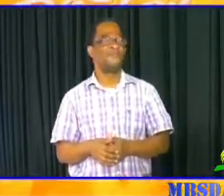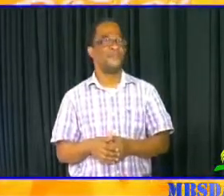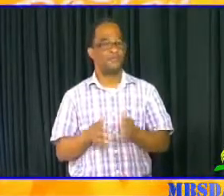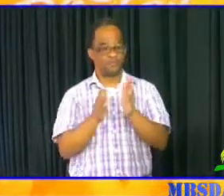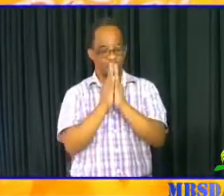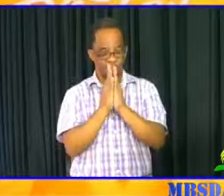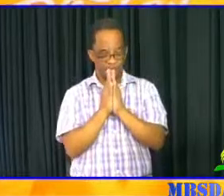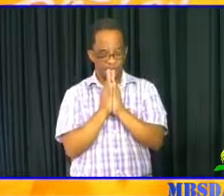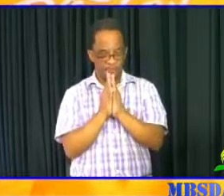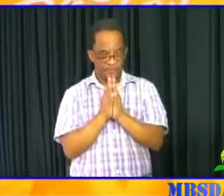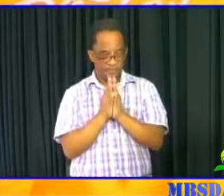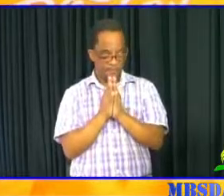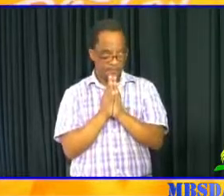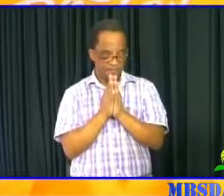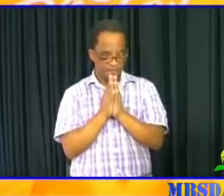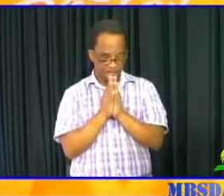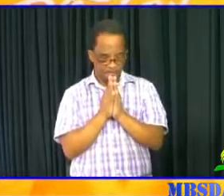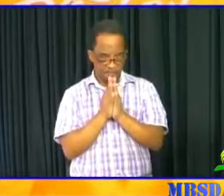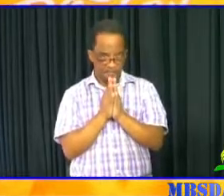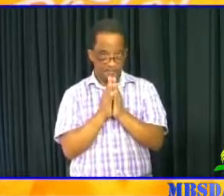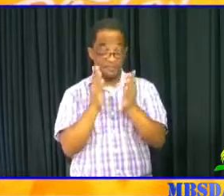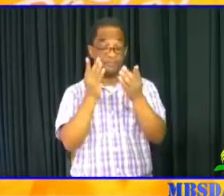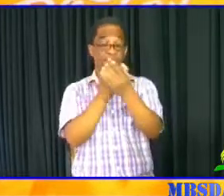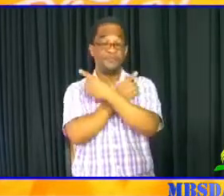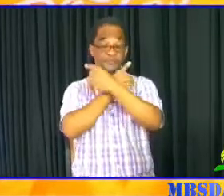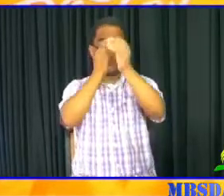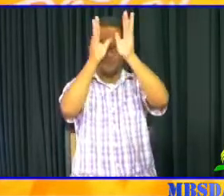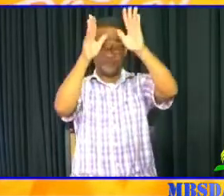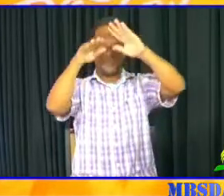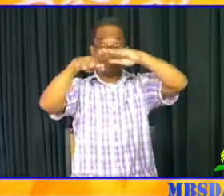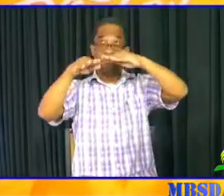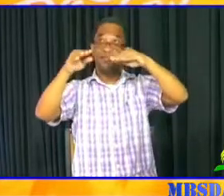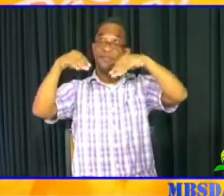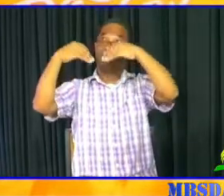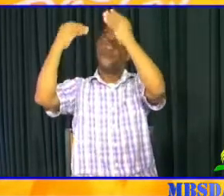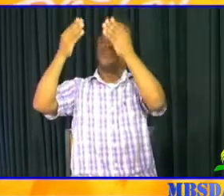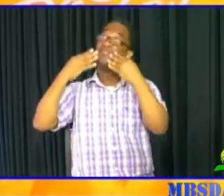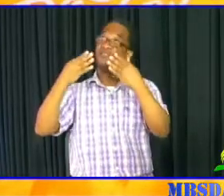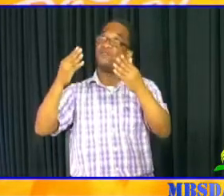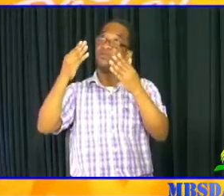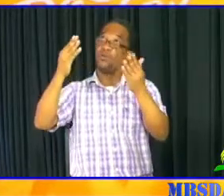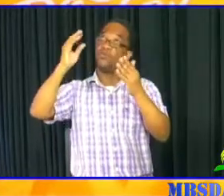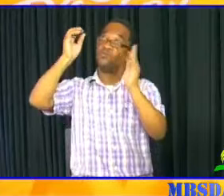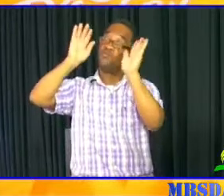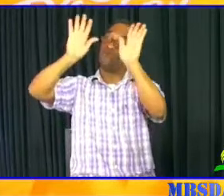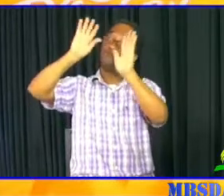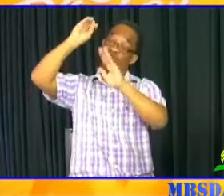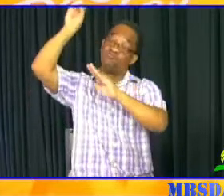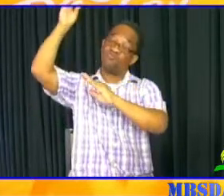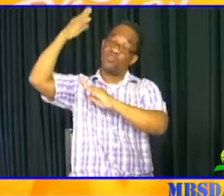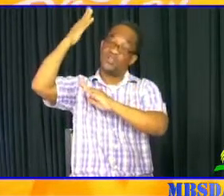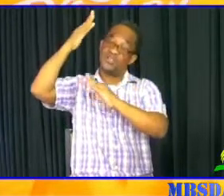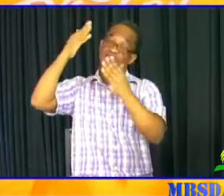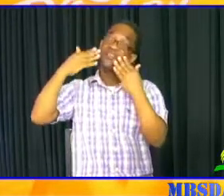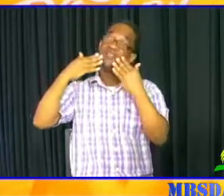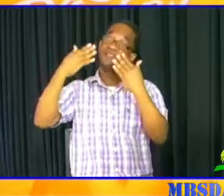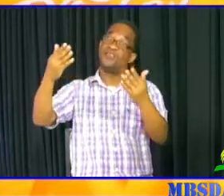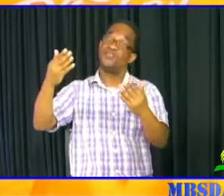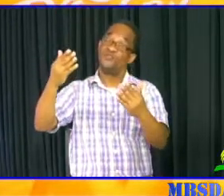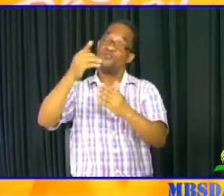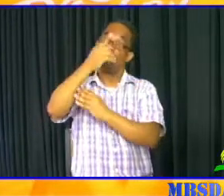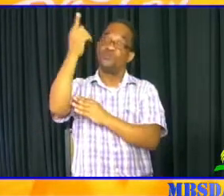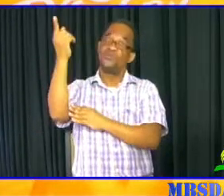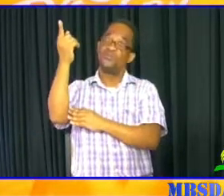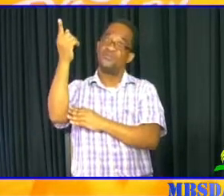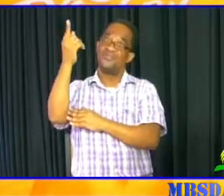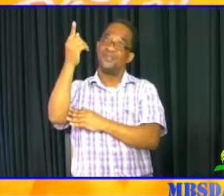Let us pray. Dear Father in heaven, we give you thanks for your amazing grace toward us. We give you thanks for this,